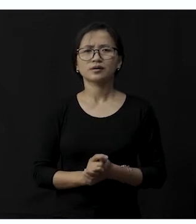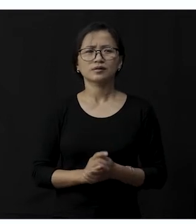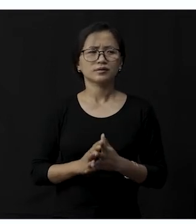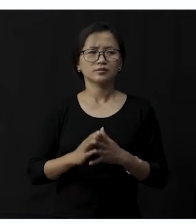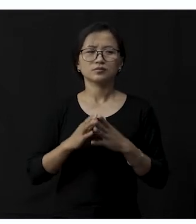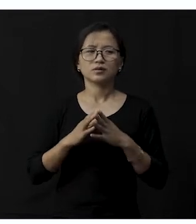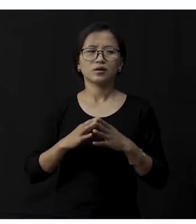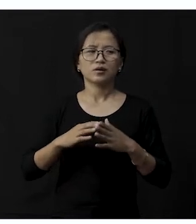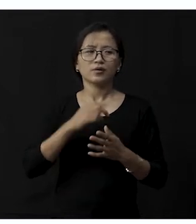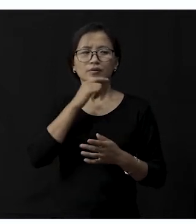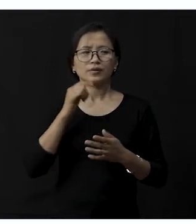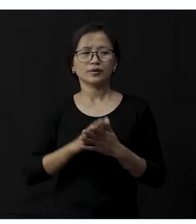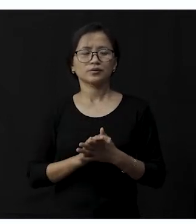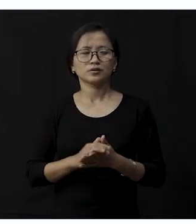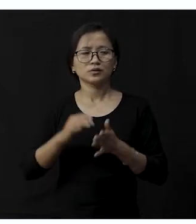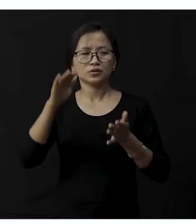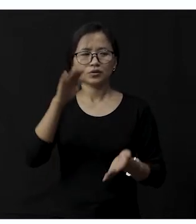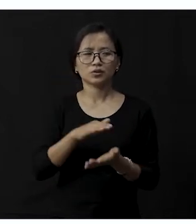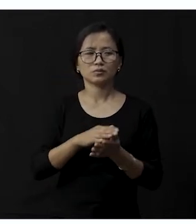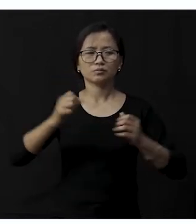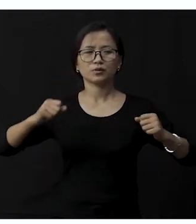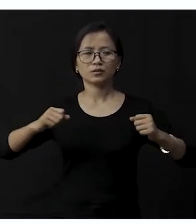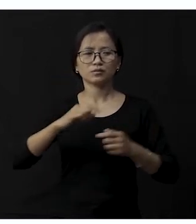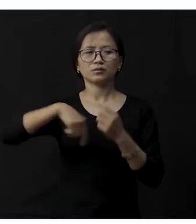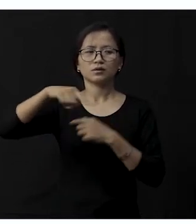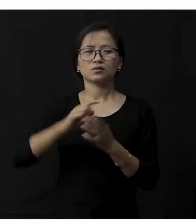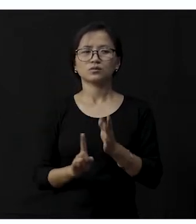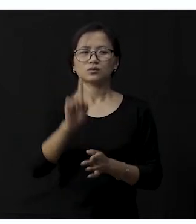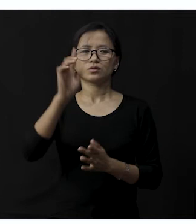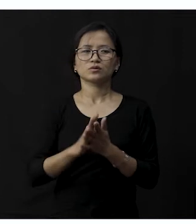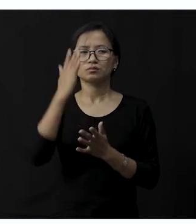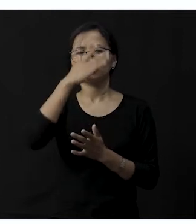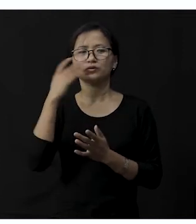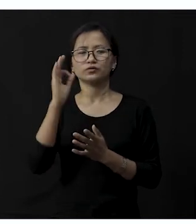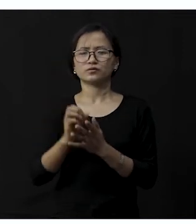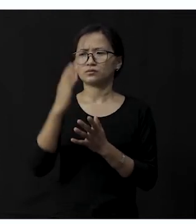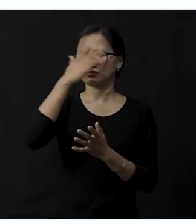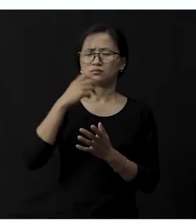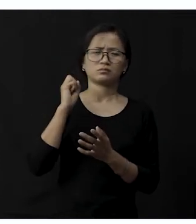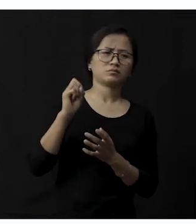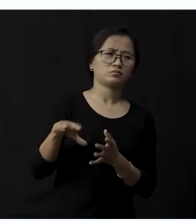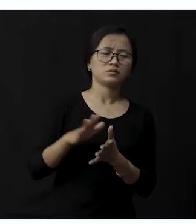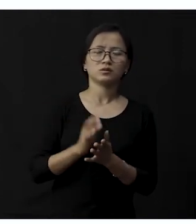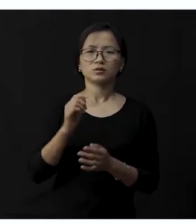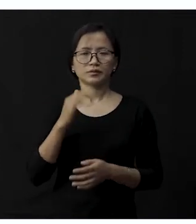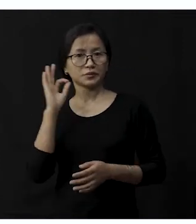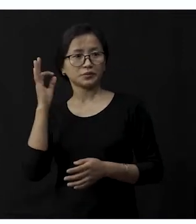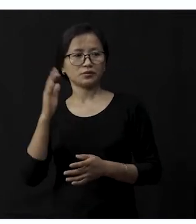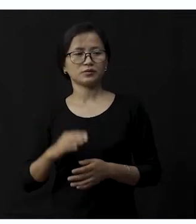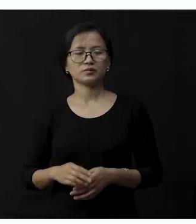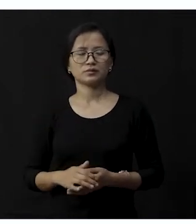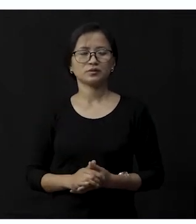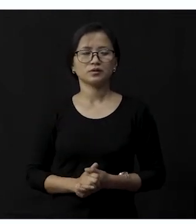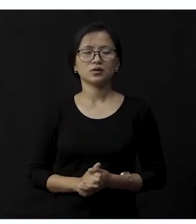round, tall, beautiful, ugly, cool. All of these are known as adjectives. So